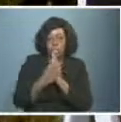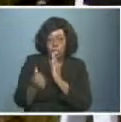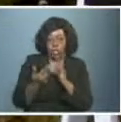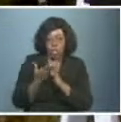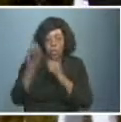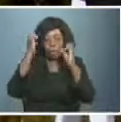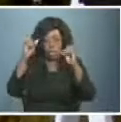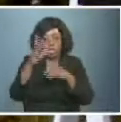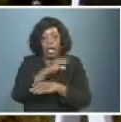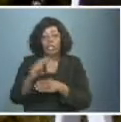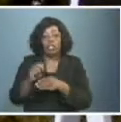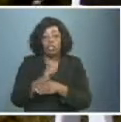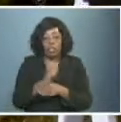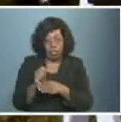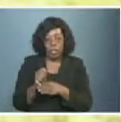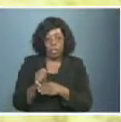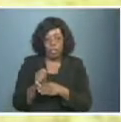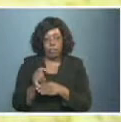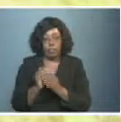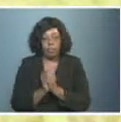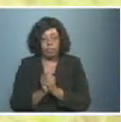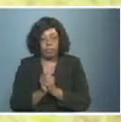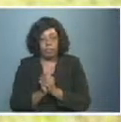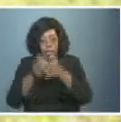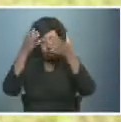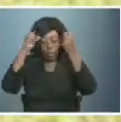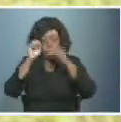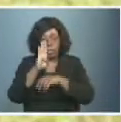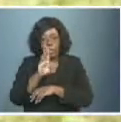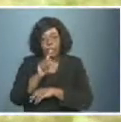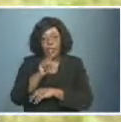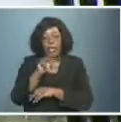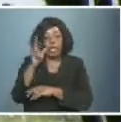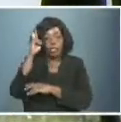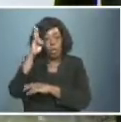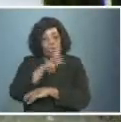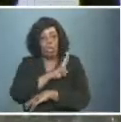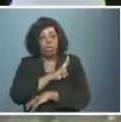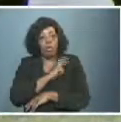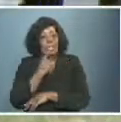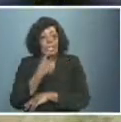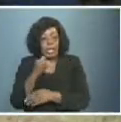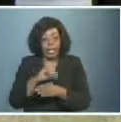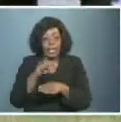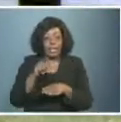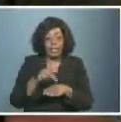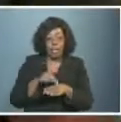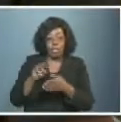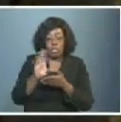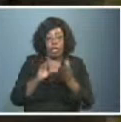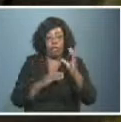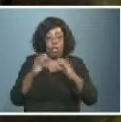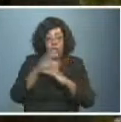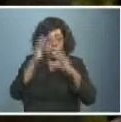and training through several free courses. President of Btvi, Dr. Robert Robertson, says the National Center for